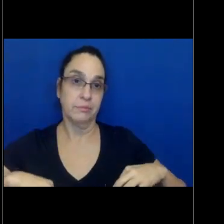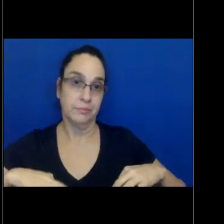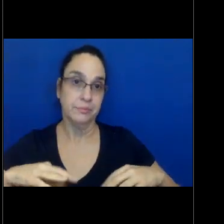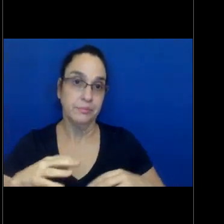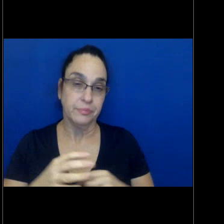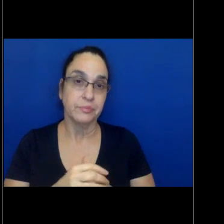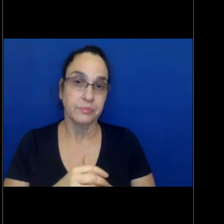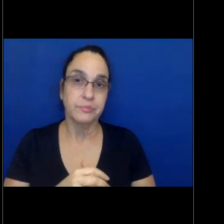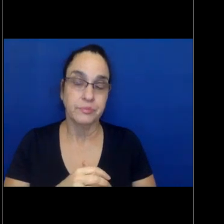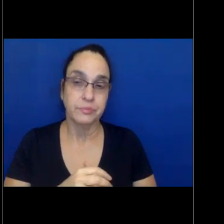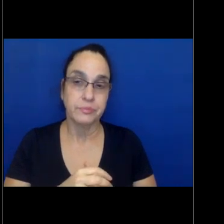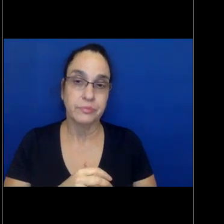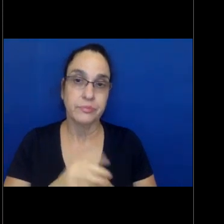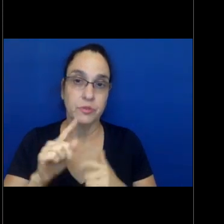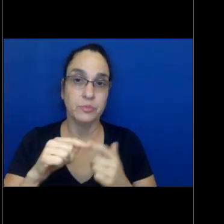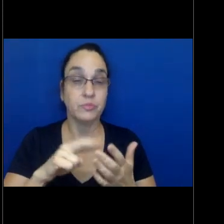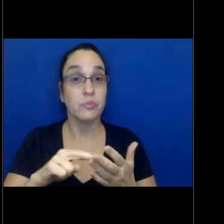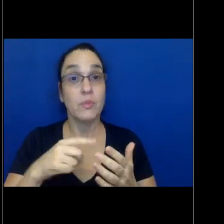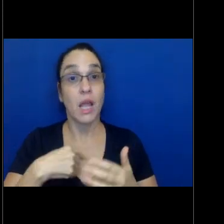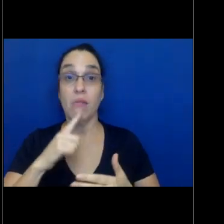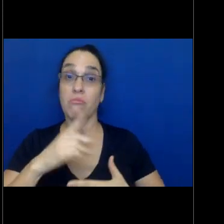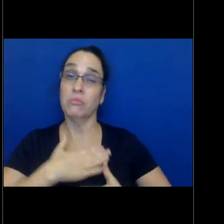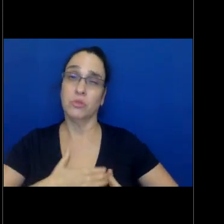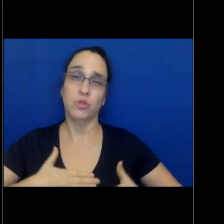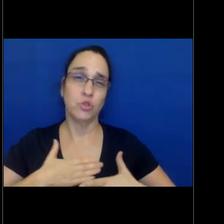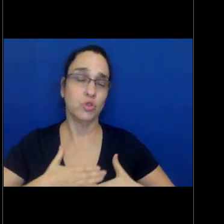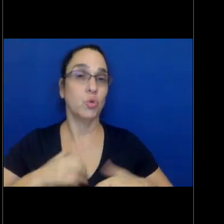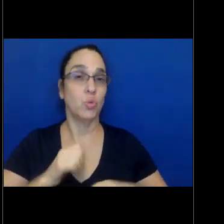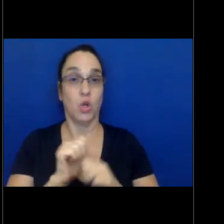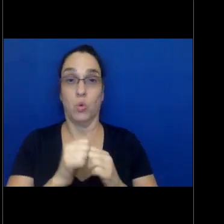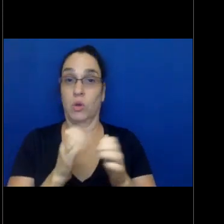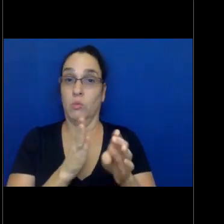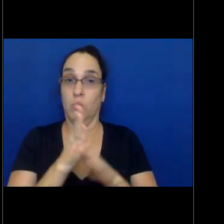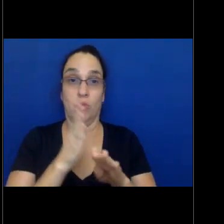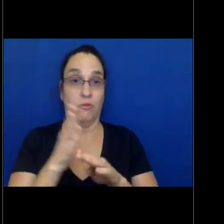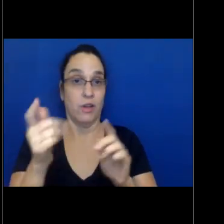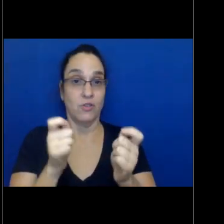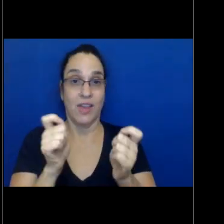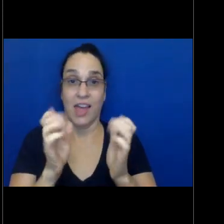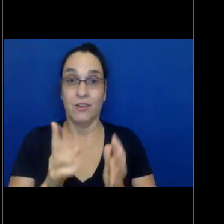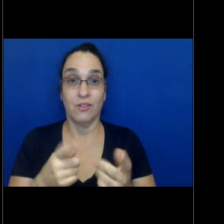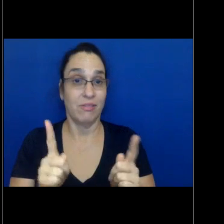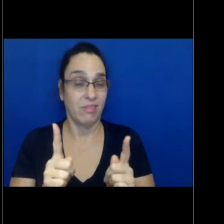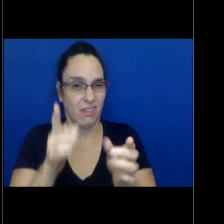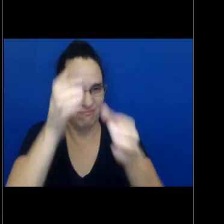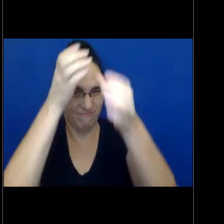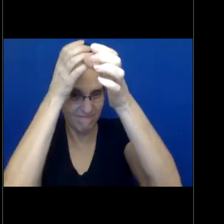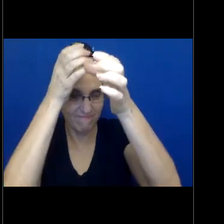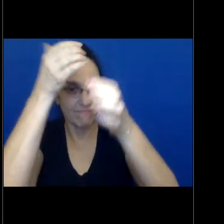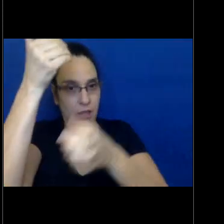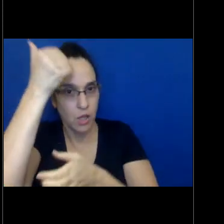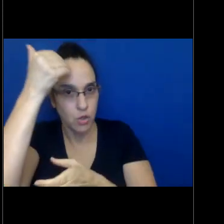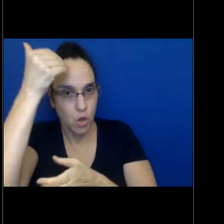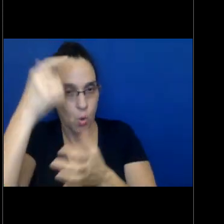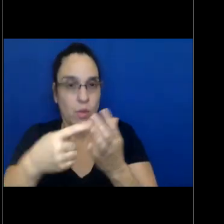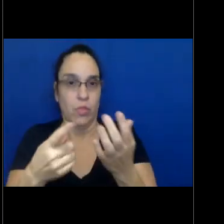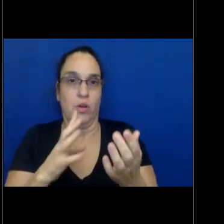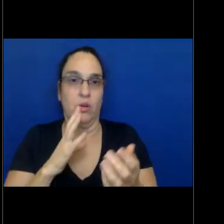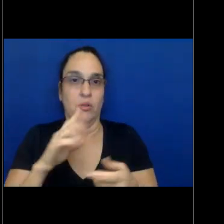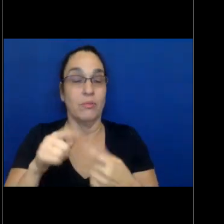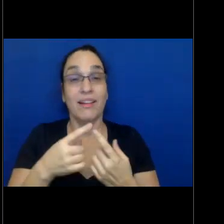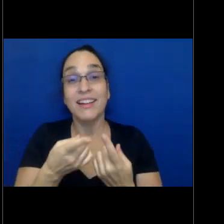have had the pleasure of working with some professional editors, and they really know what they're talking about. So if you have friends who are working publishing,